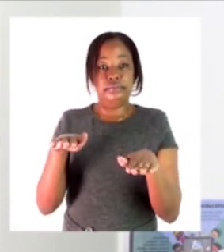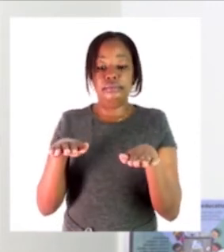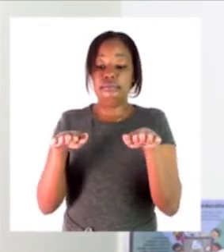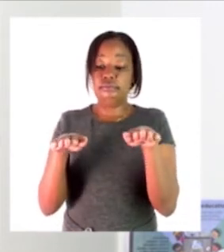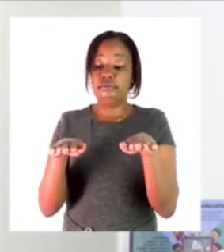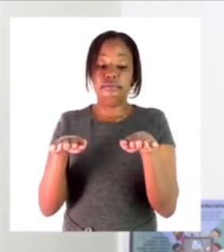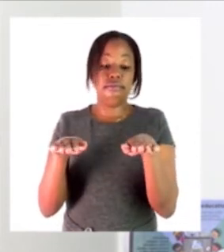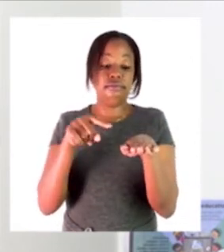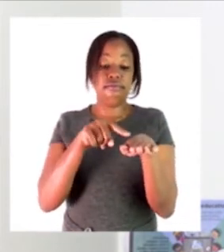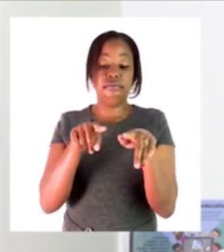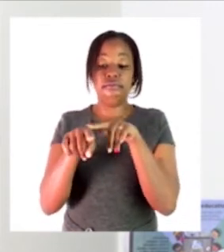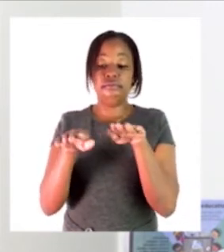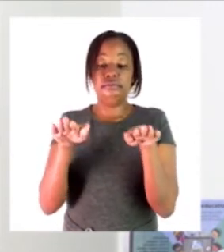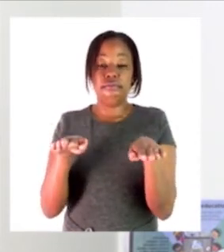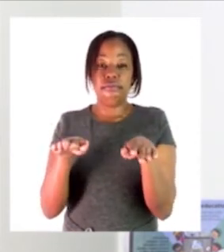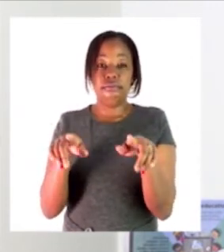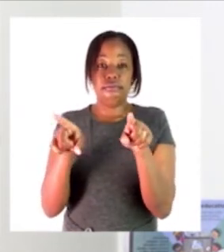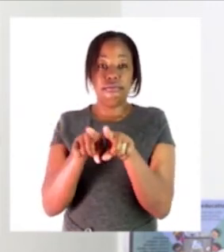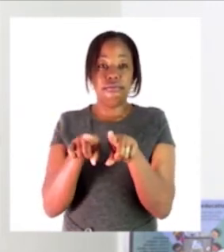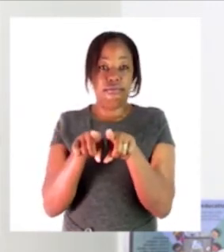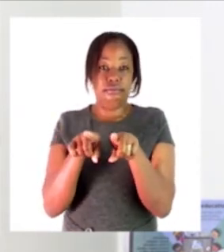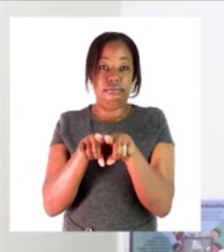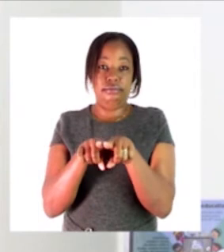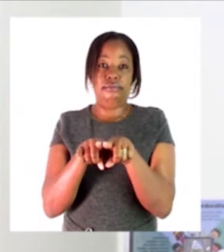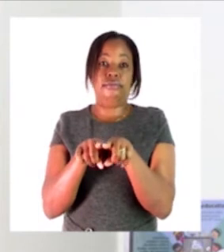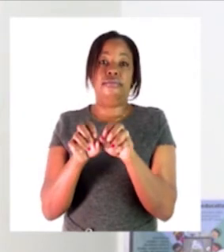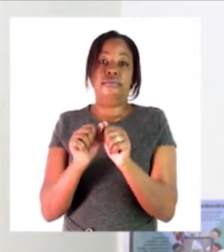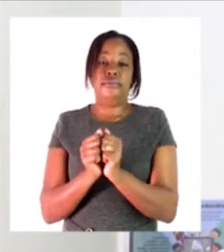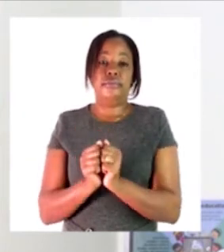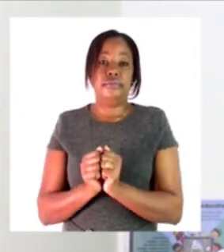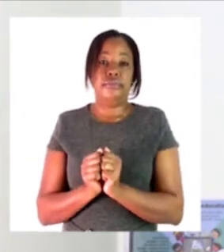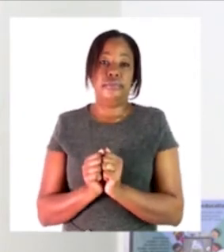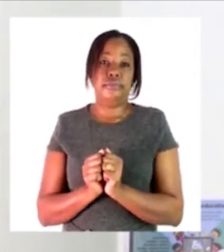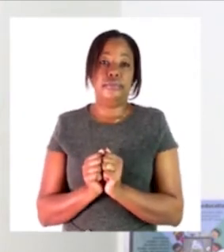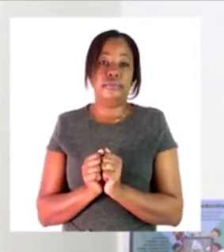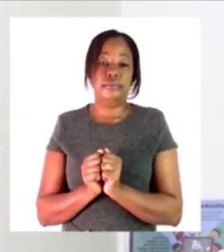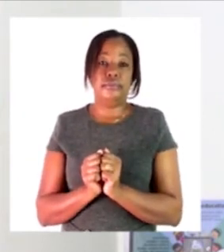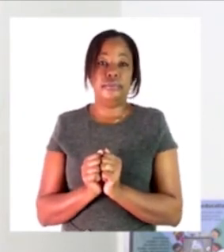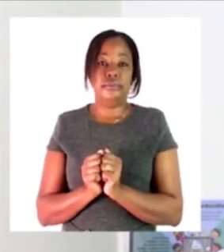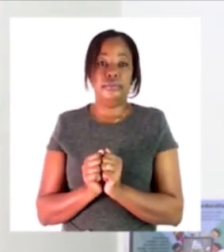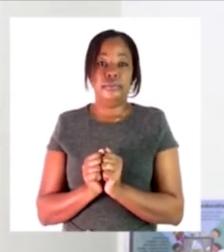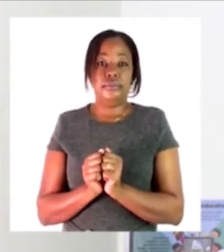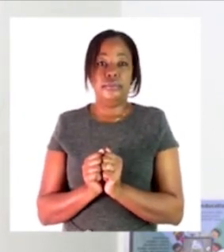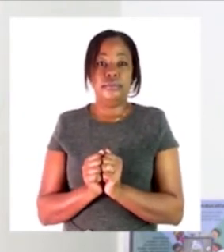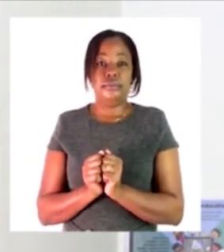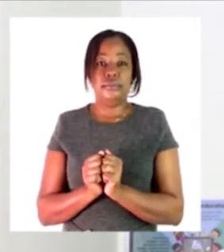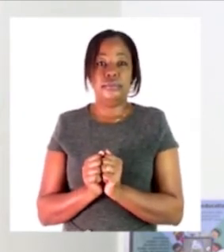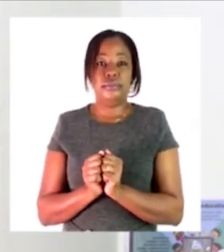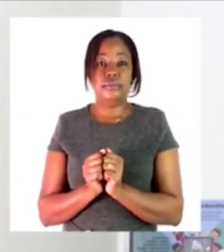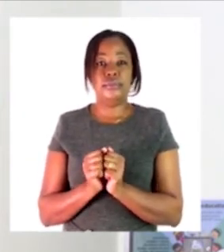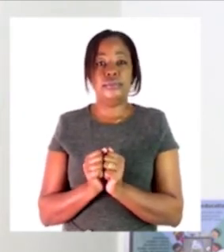means what? It means it's lighter. And the side which is down, it means it's heavier than the other side. So if the